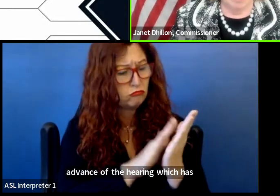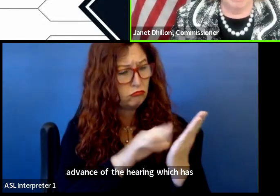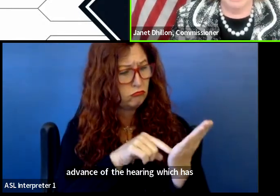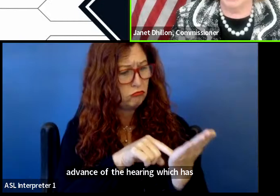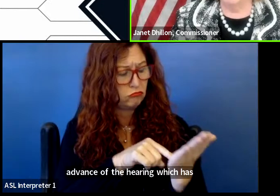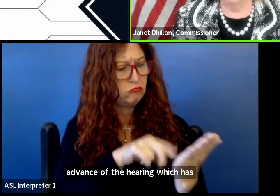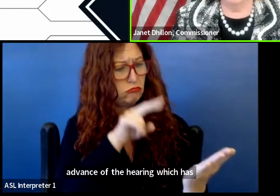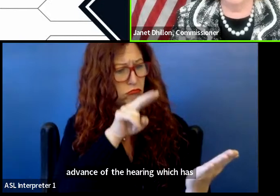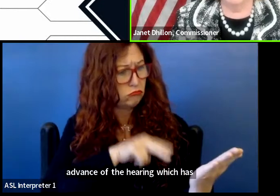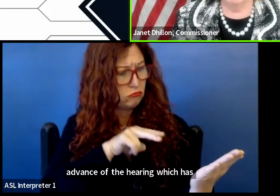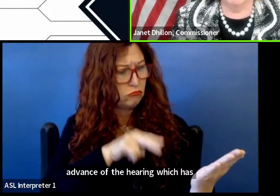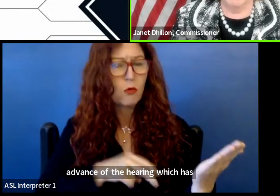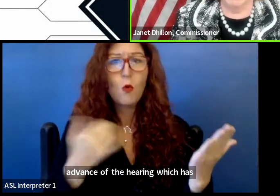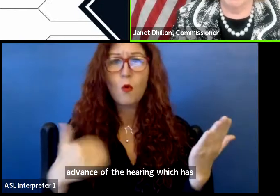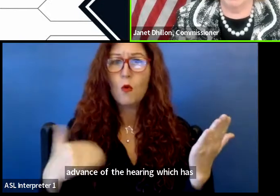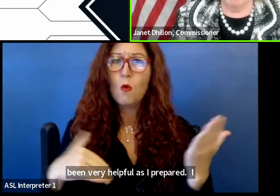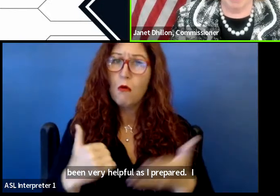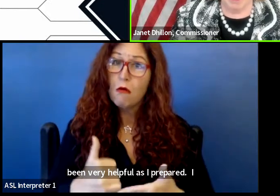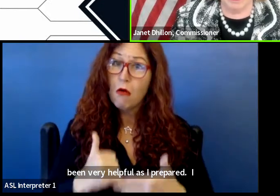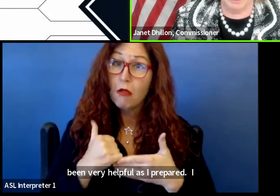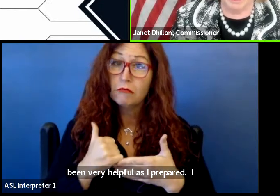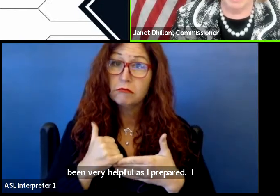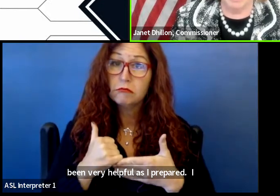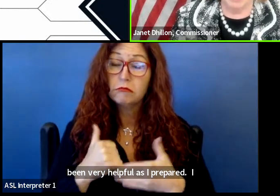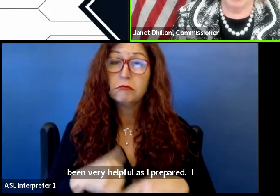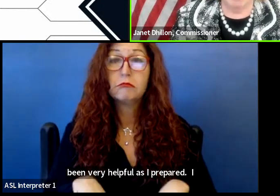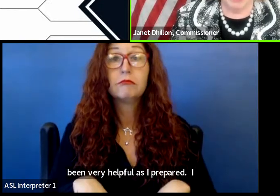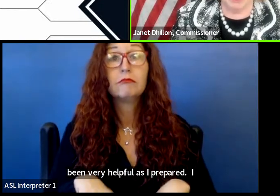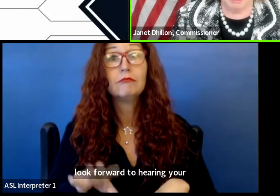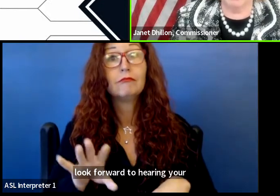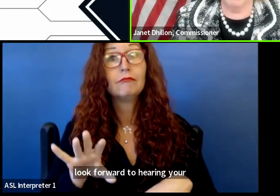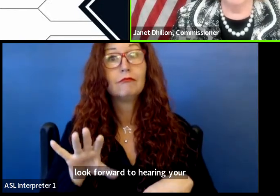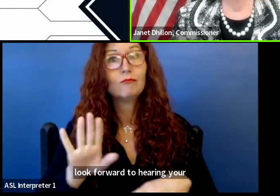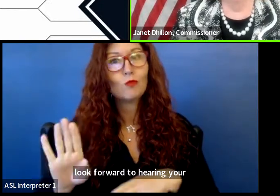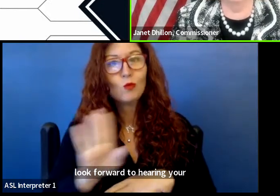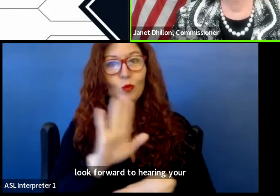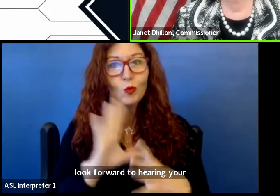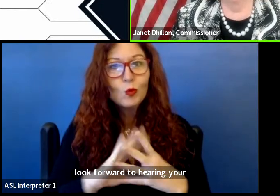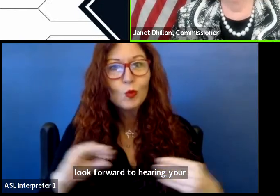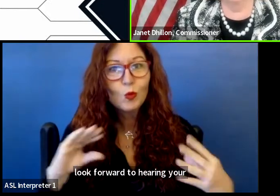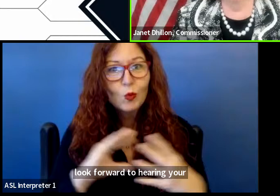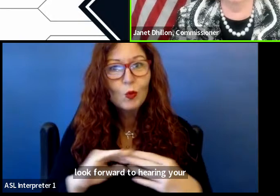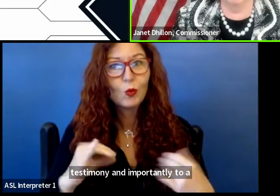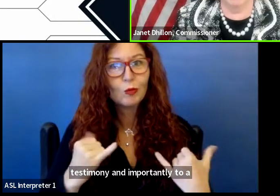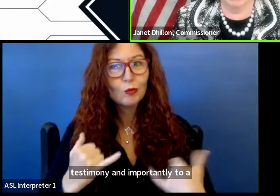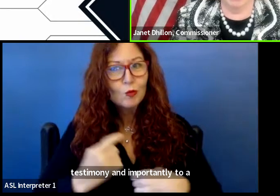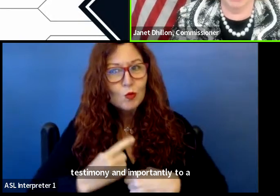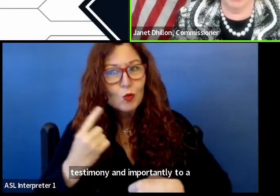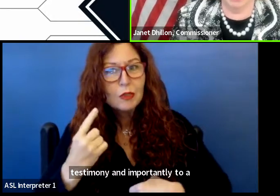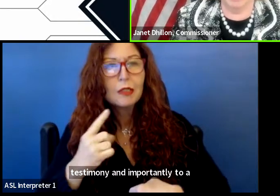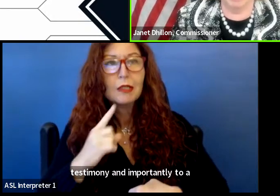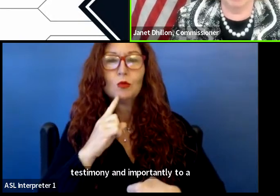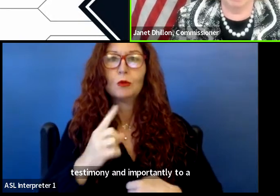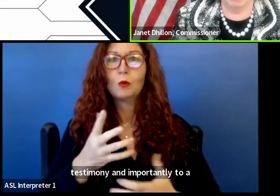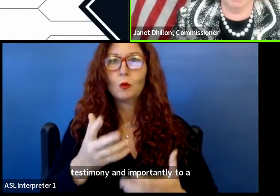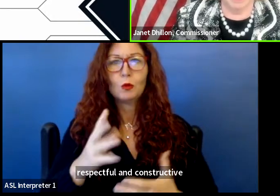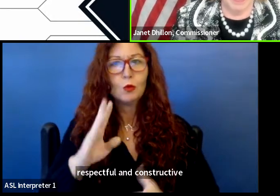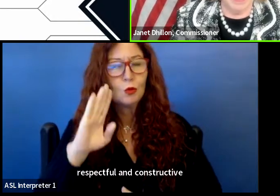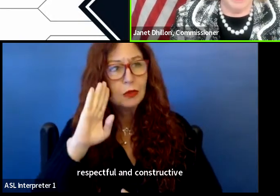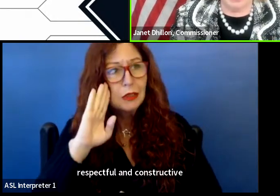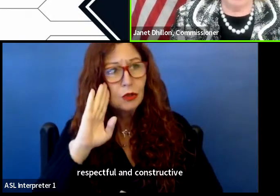i look forward to hearing your testimony and importantly to a respectful and constructive conversation